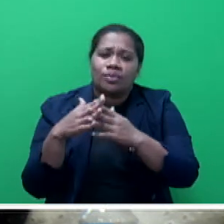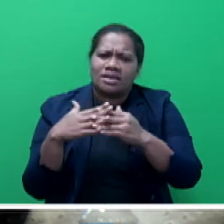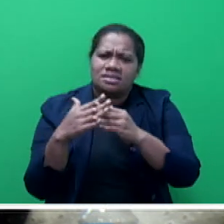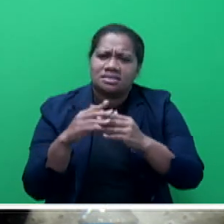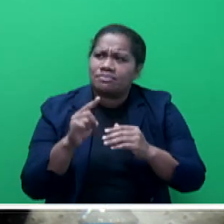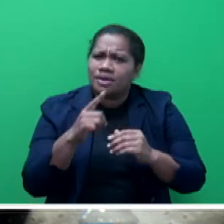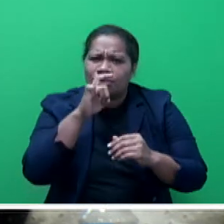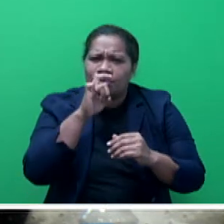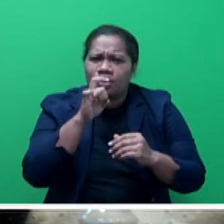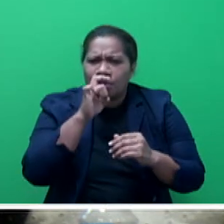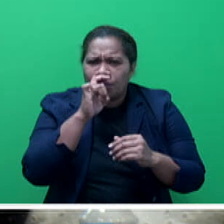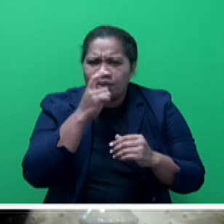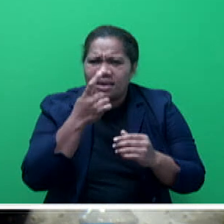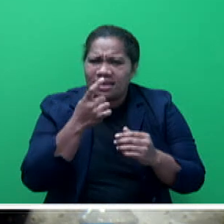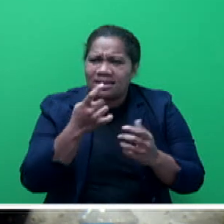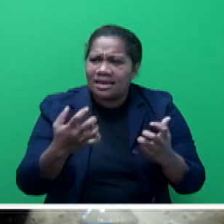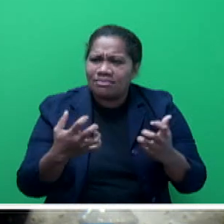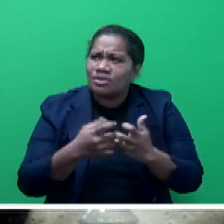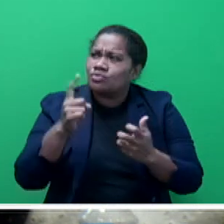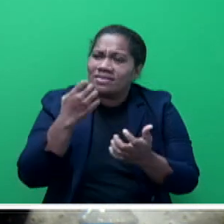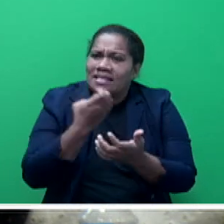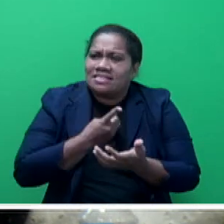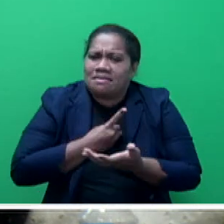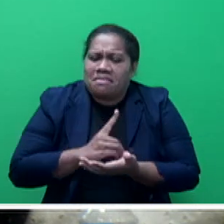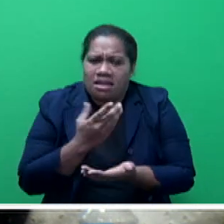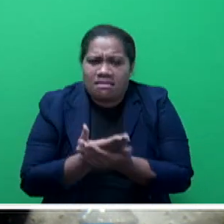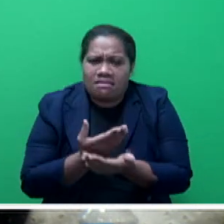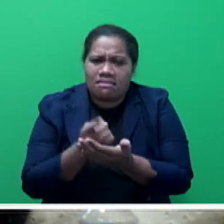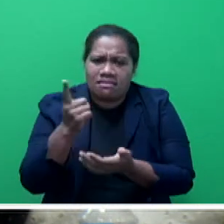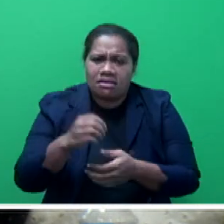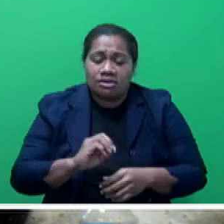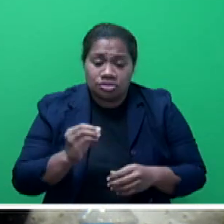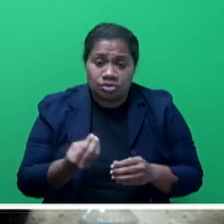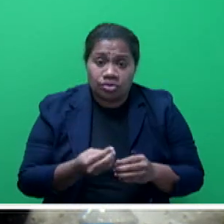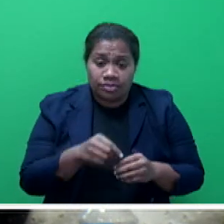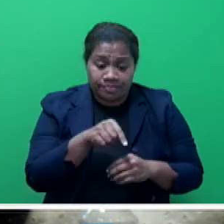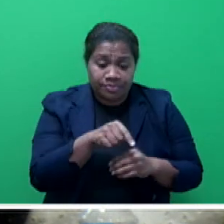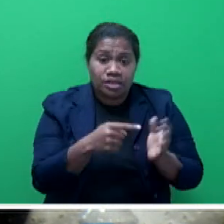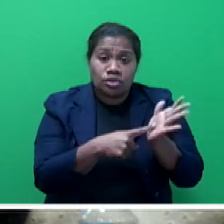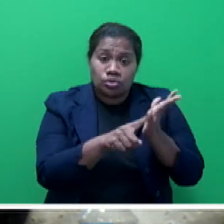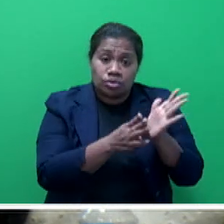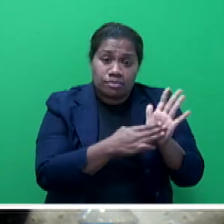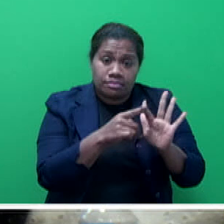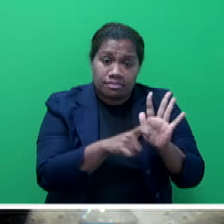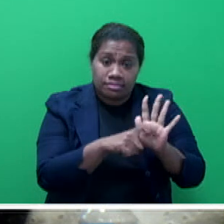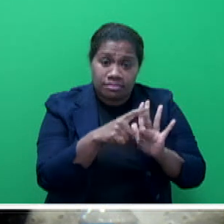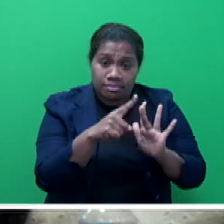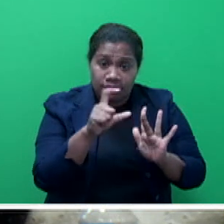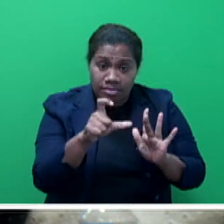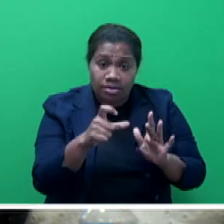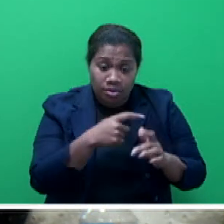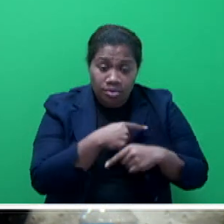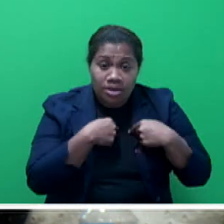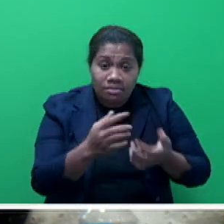The turmeric that we are exporting to the US market is branded as organic, because all the turmeric that we are getting, we're harvesting, it